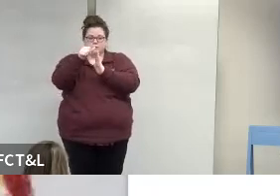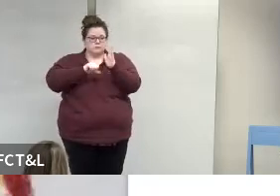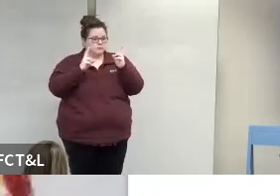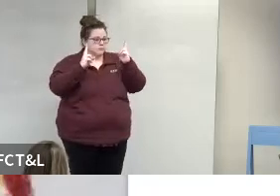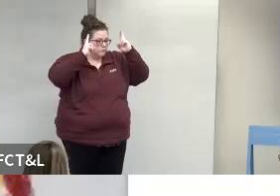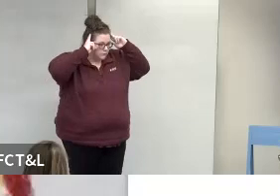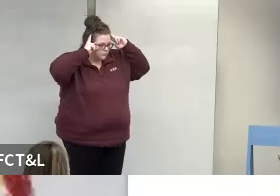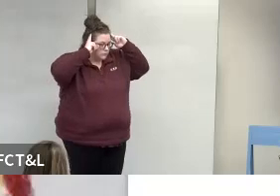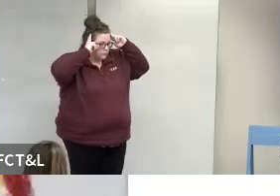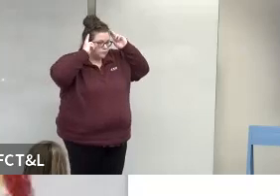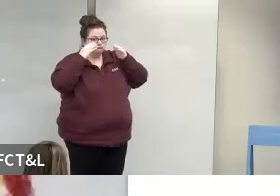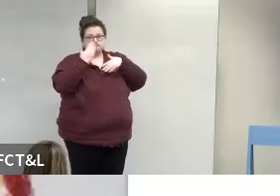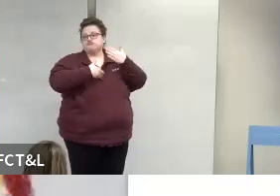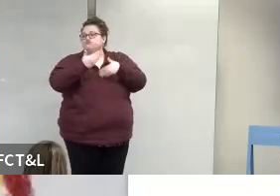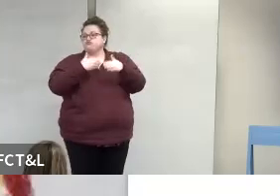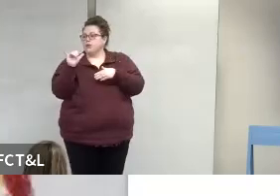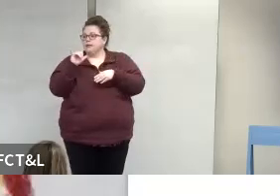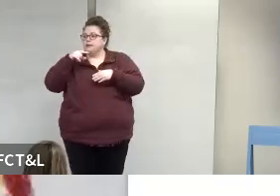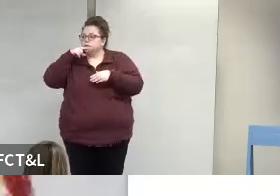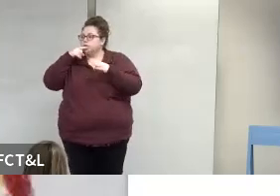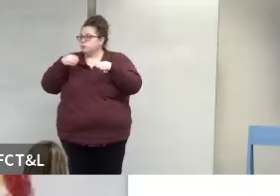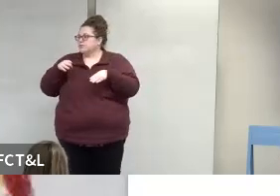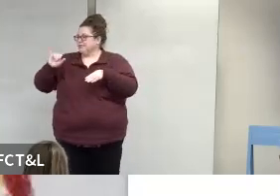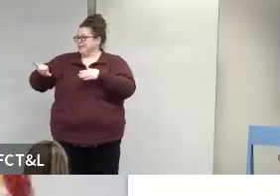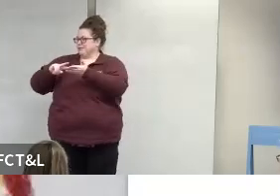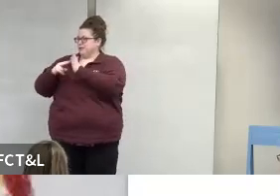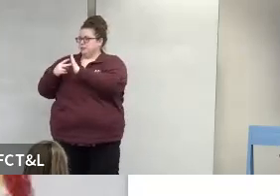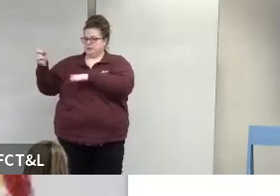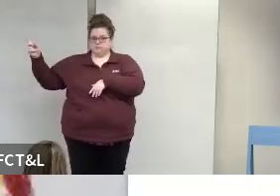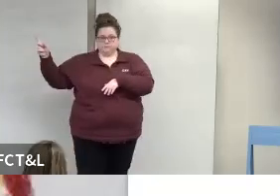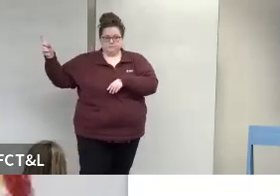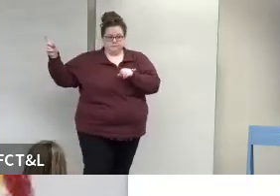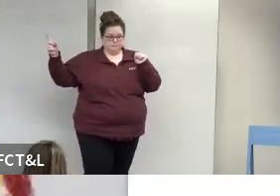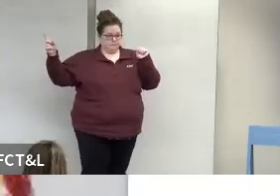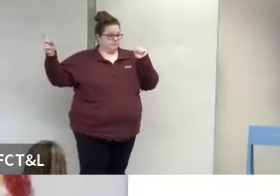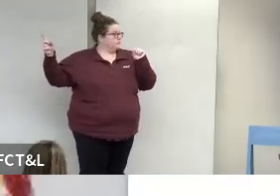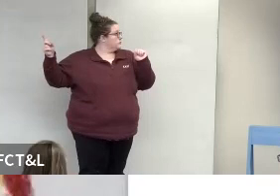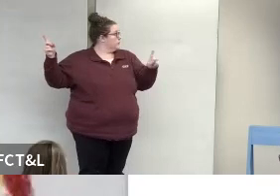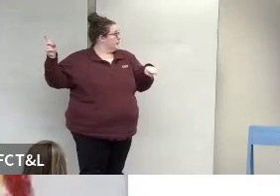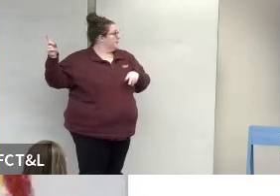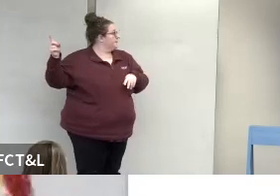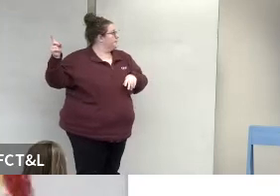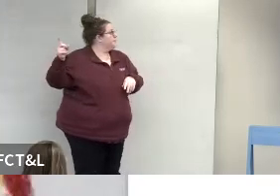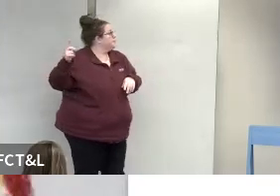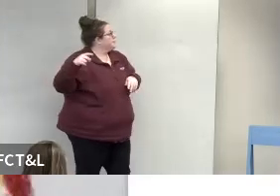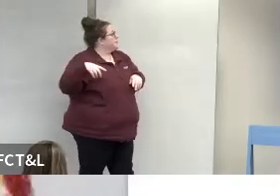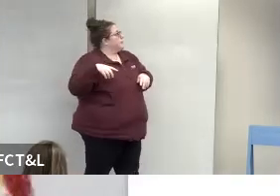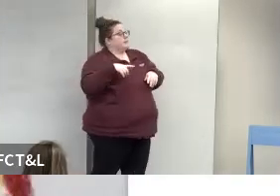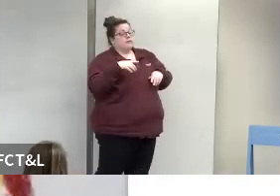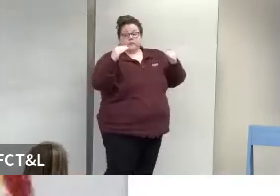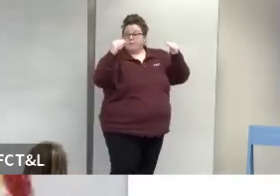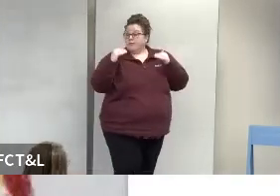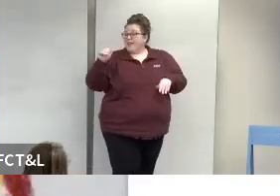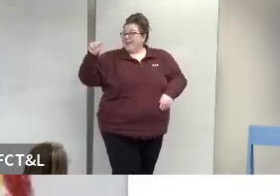may have had deafness due to some other occurrence and have cochlear implants, have hearing, there's different reasons for